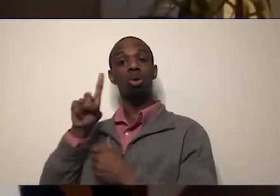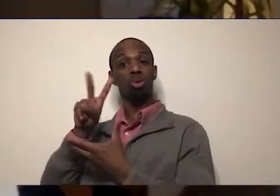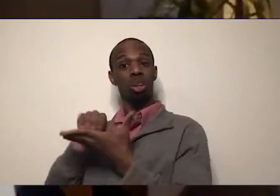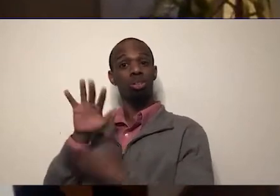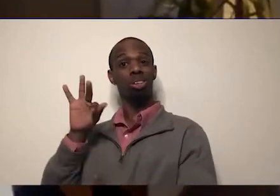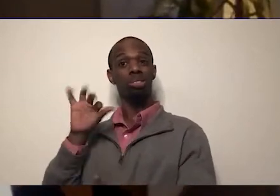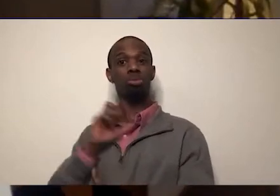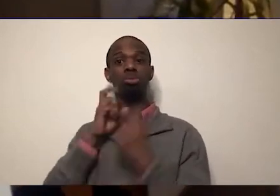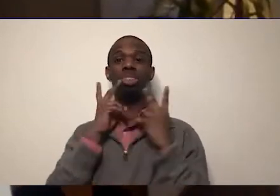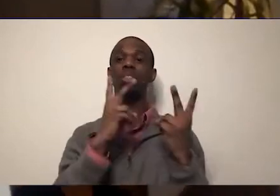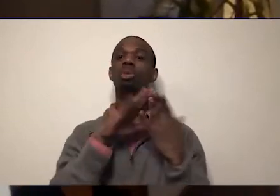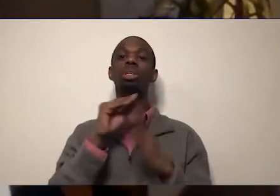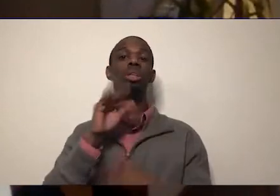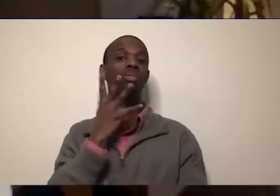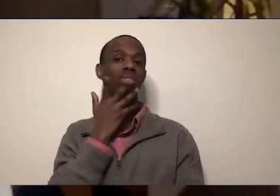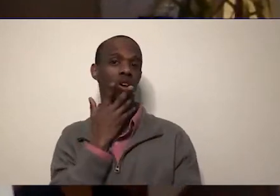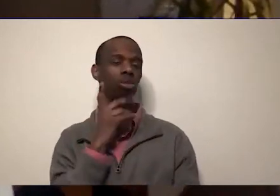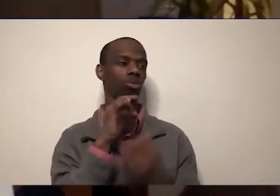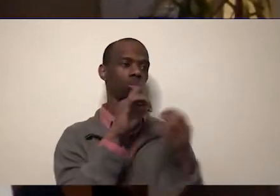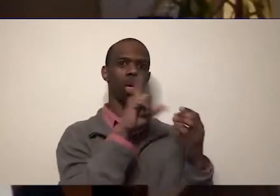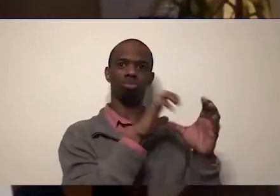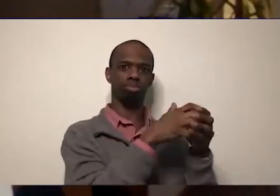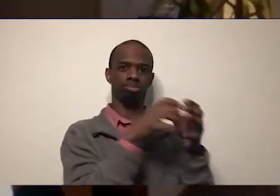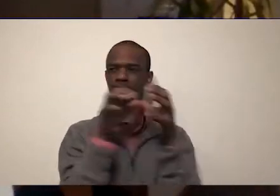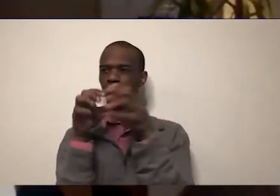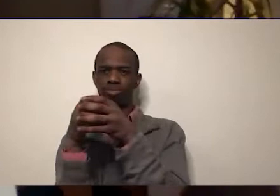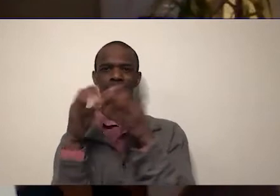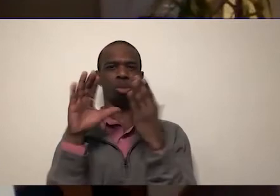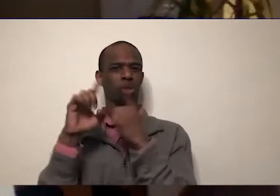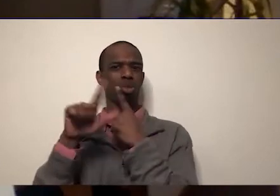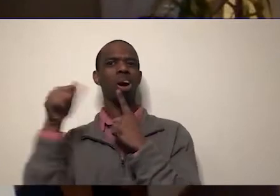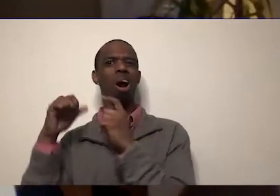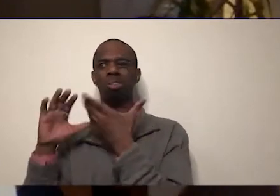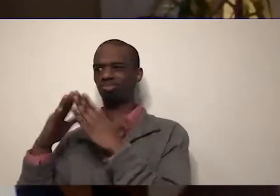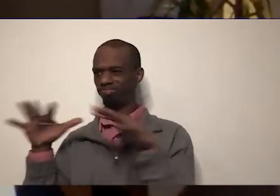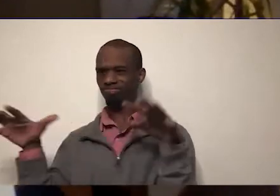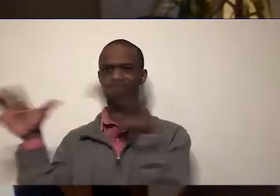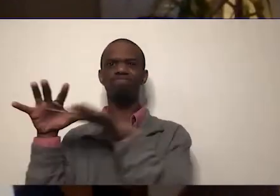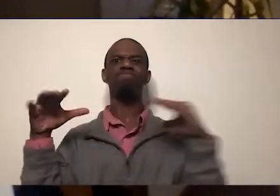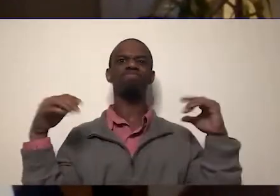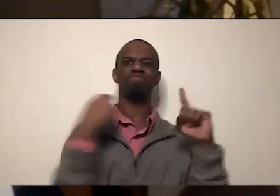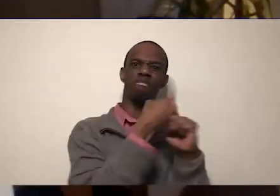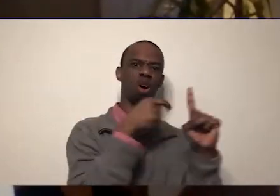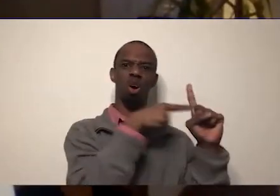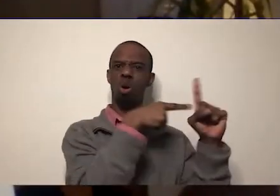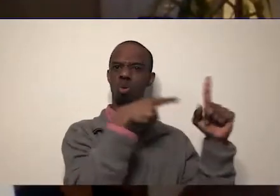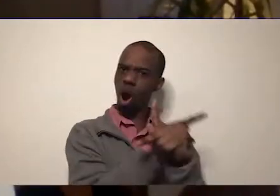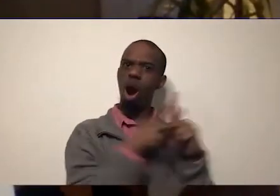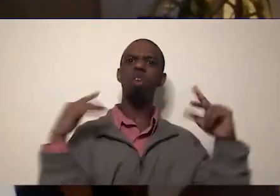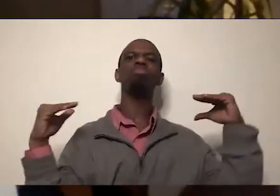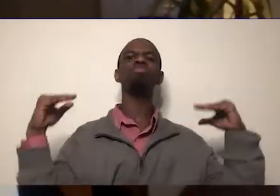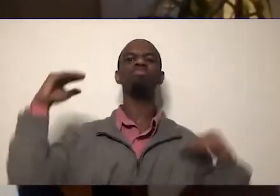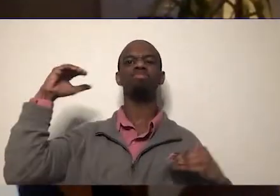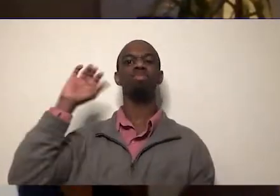When we started putting together this series, Matters for Conversation and Action, in close collaboration with Columbia Climate School and the Saraceno